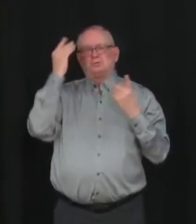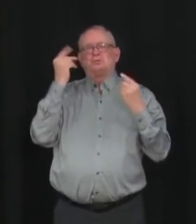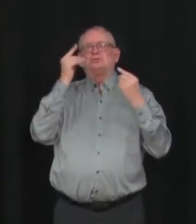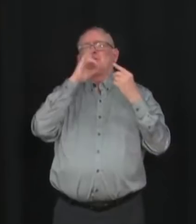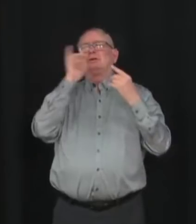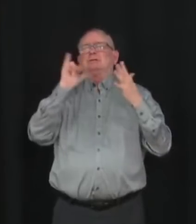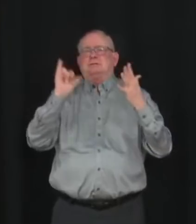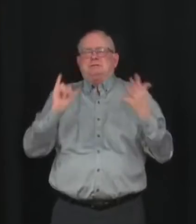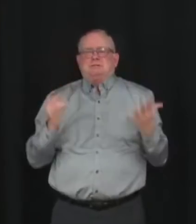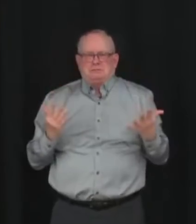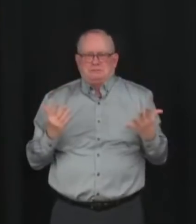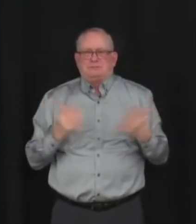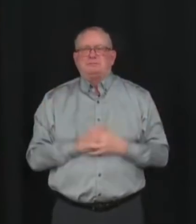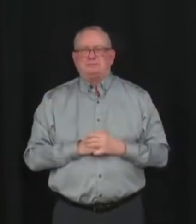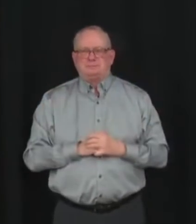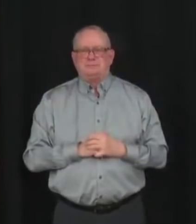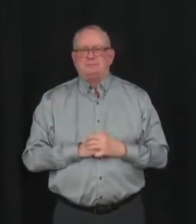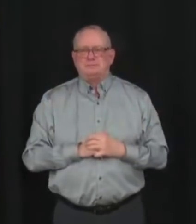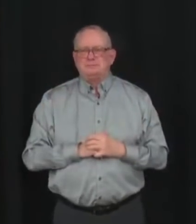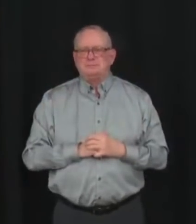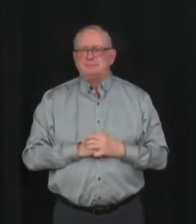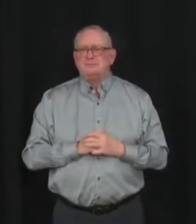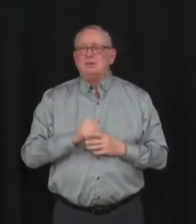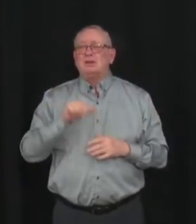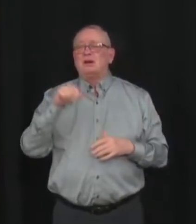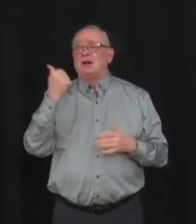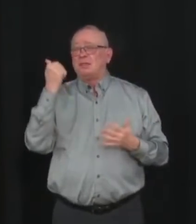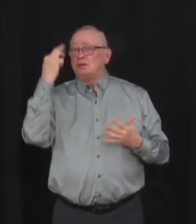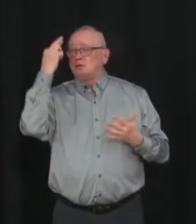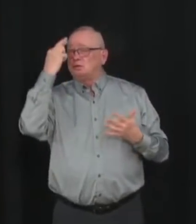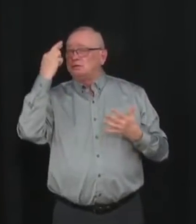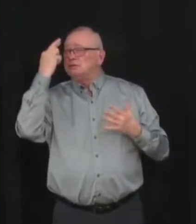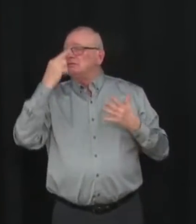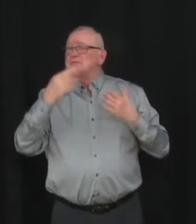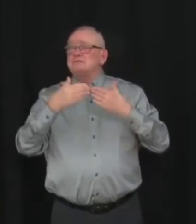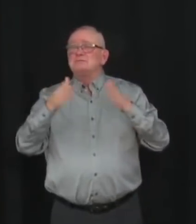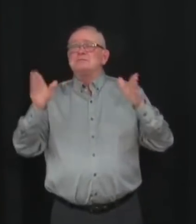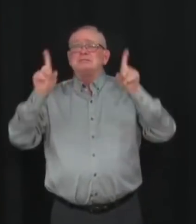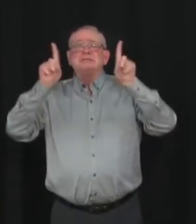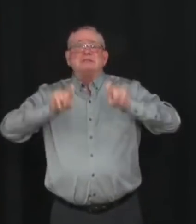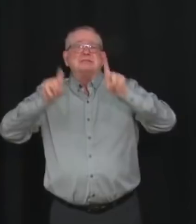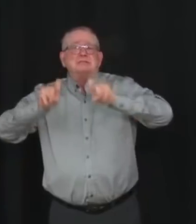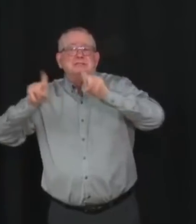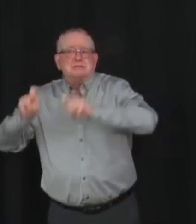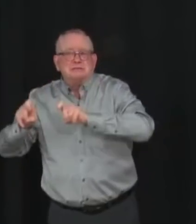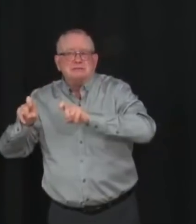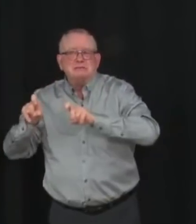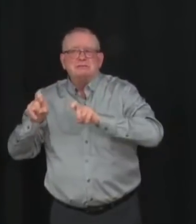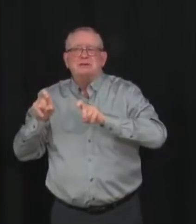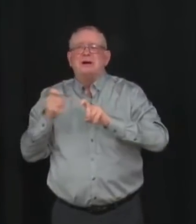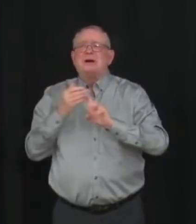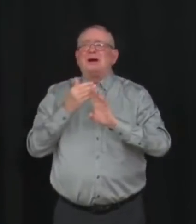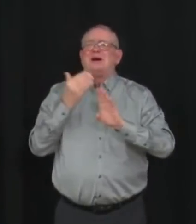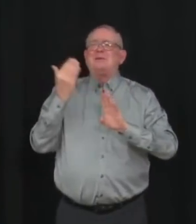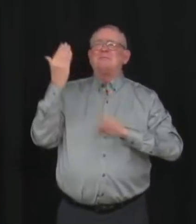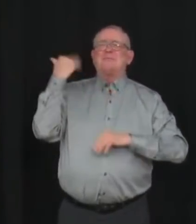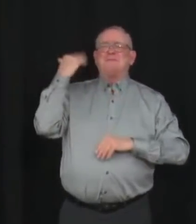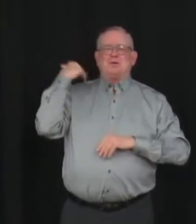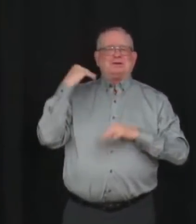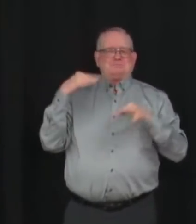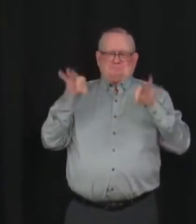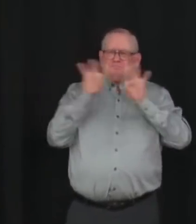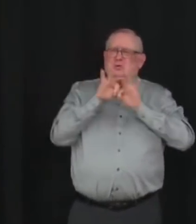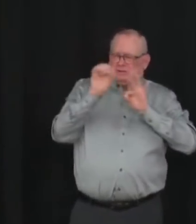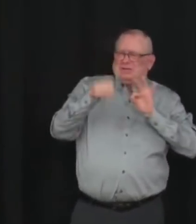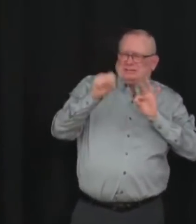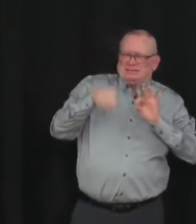I mentioned, the fourth reason for broad testing was most applicable early in the pandemic when managing spread of the virus by identifying